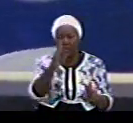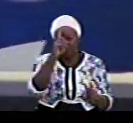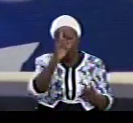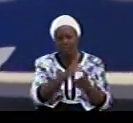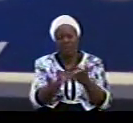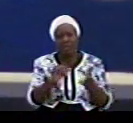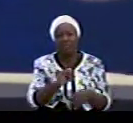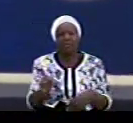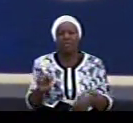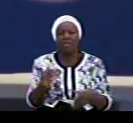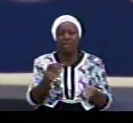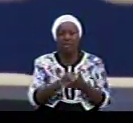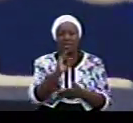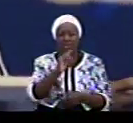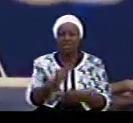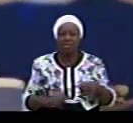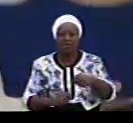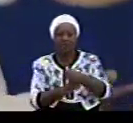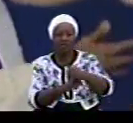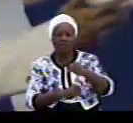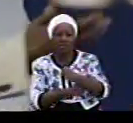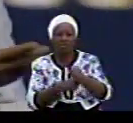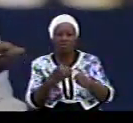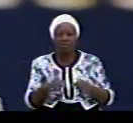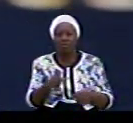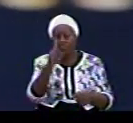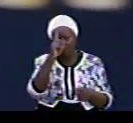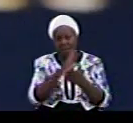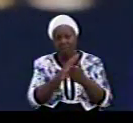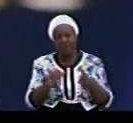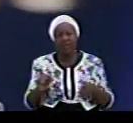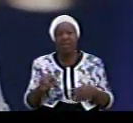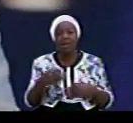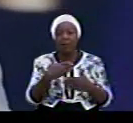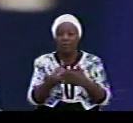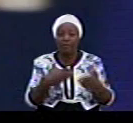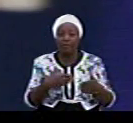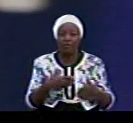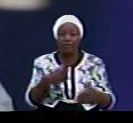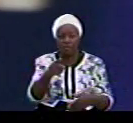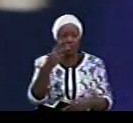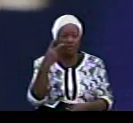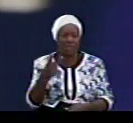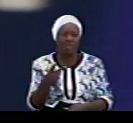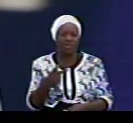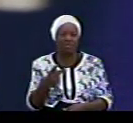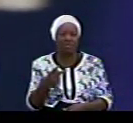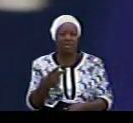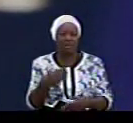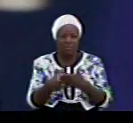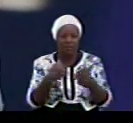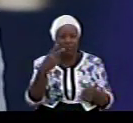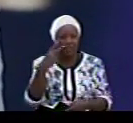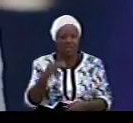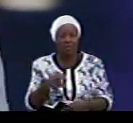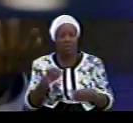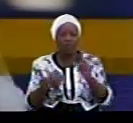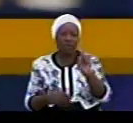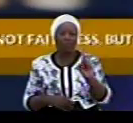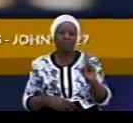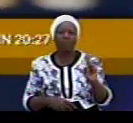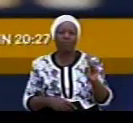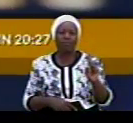the bedrock of believing before you see, before seeing. One, be